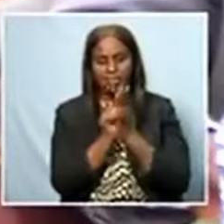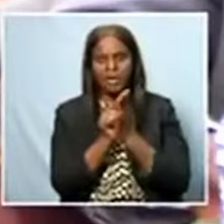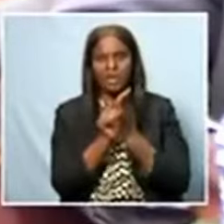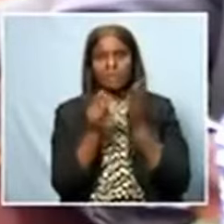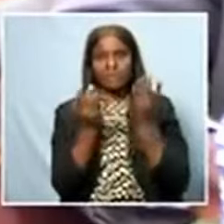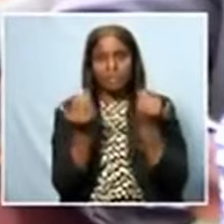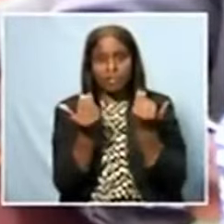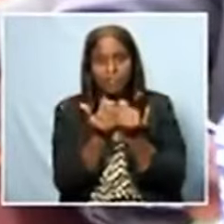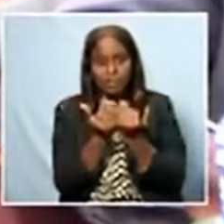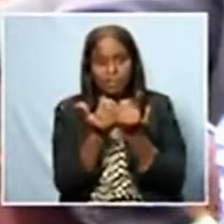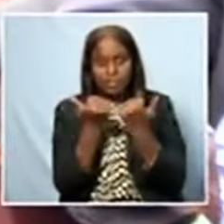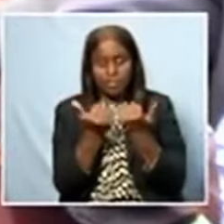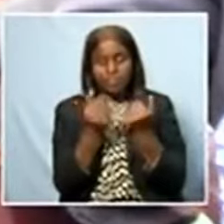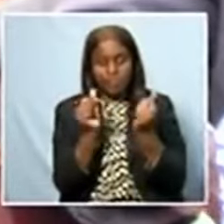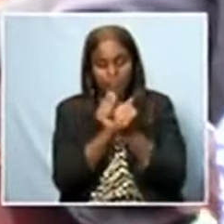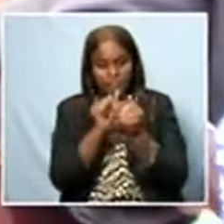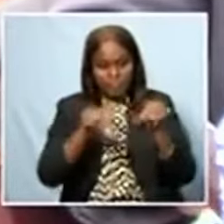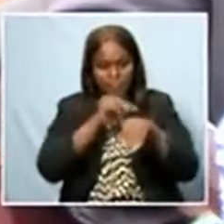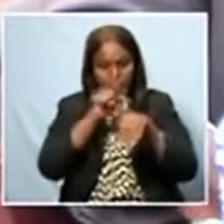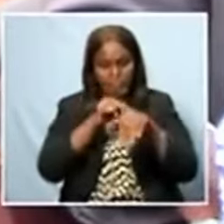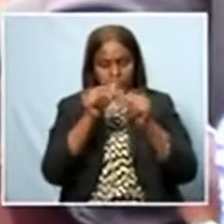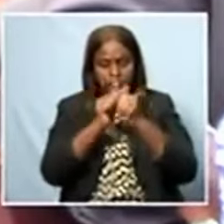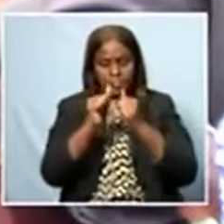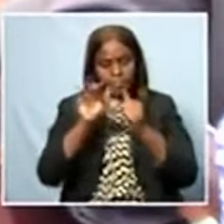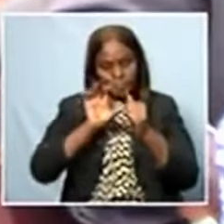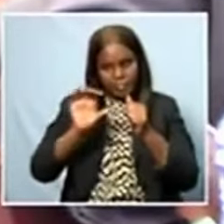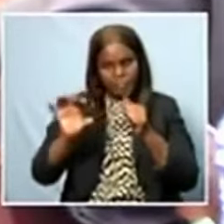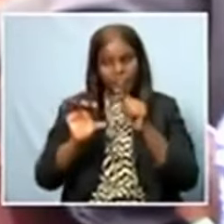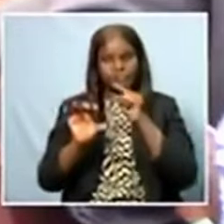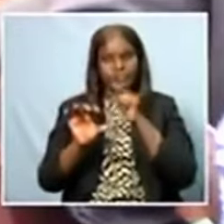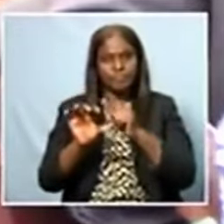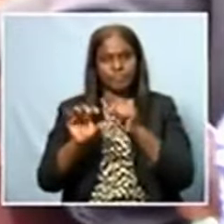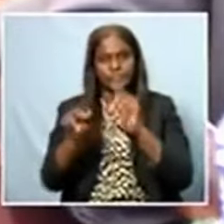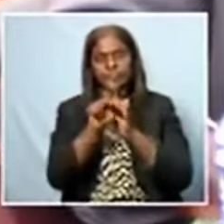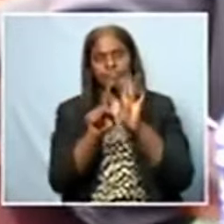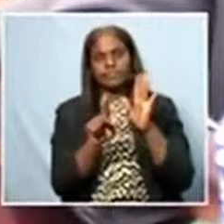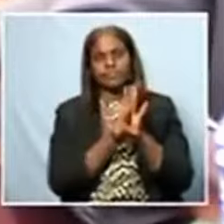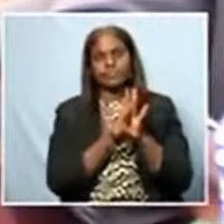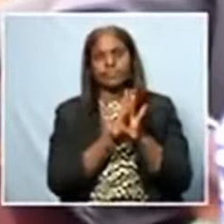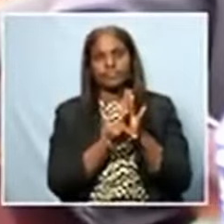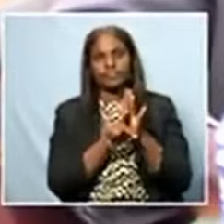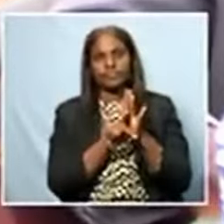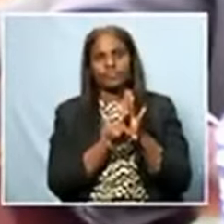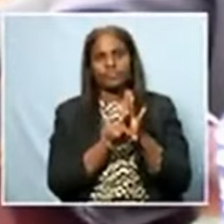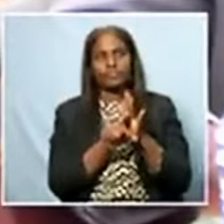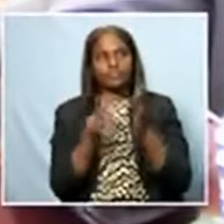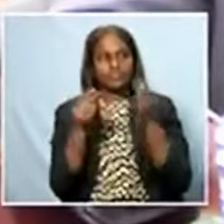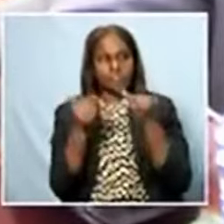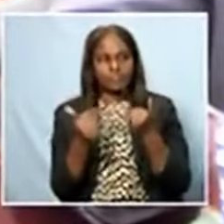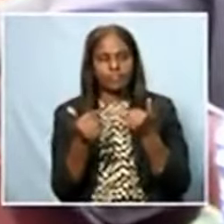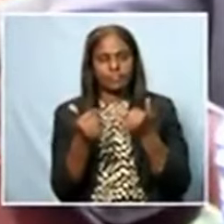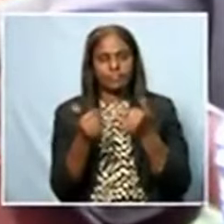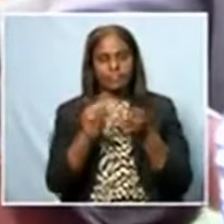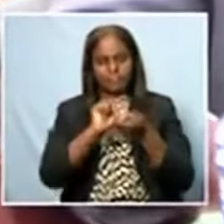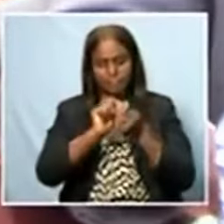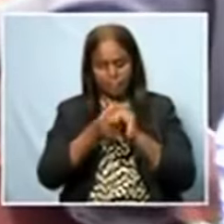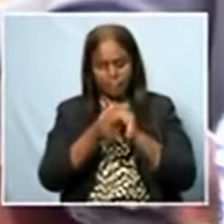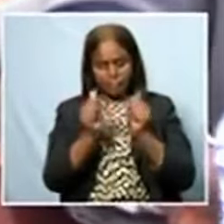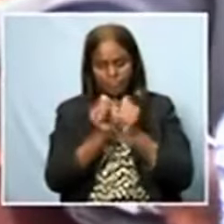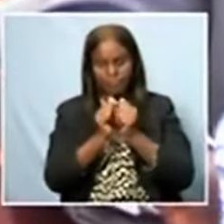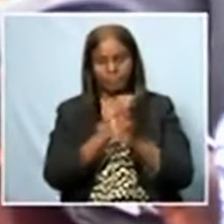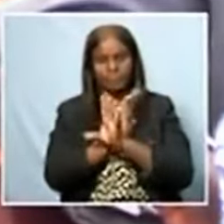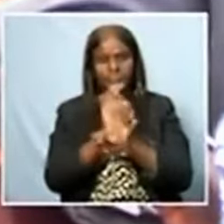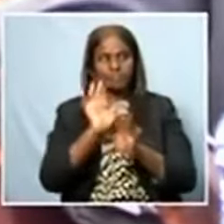is aligned with the national and sectorial policies. The amendment aligns with the